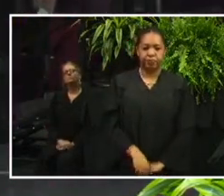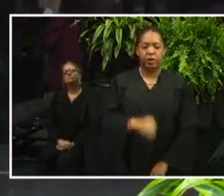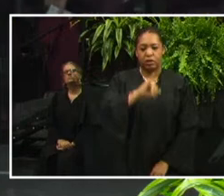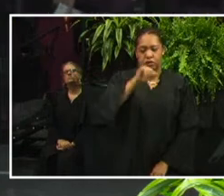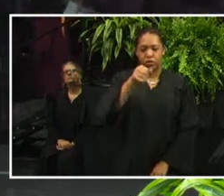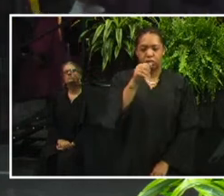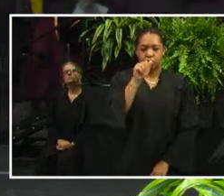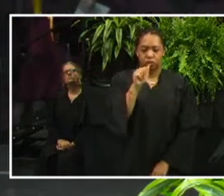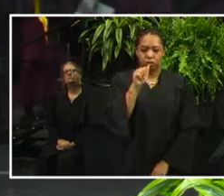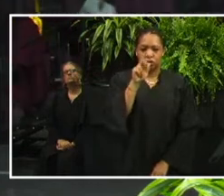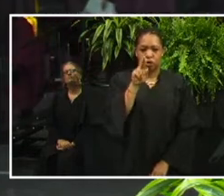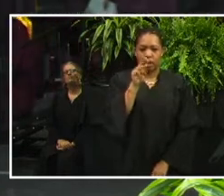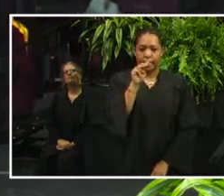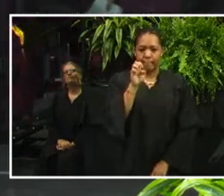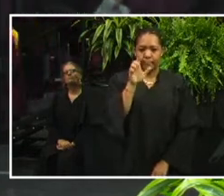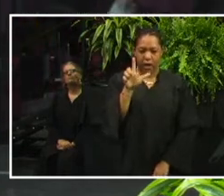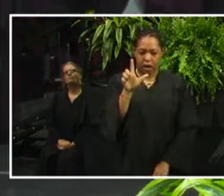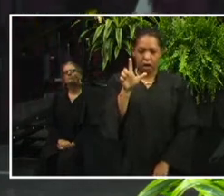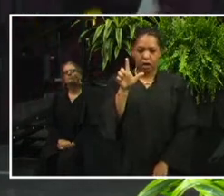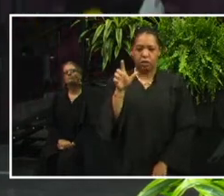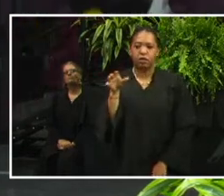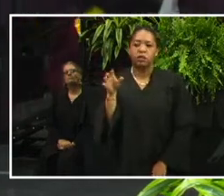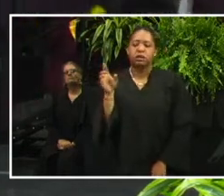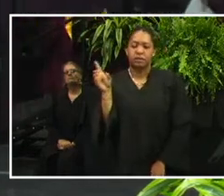Jarmel Arkeith Dennis.